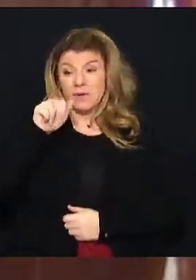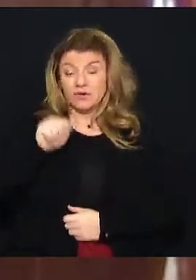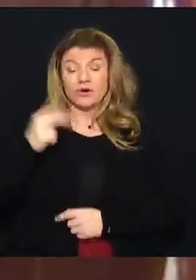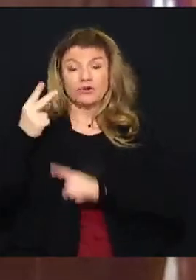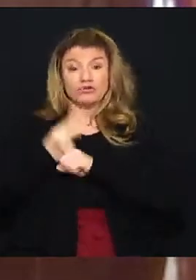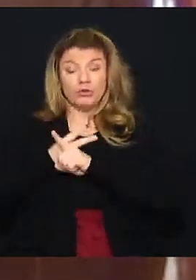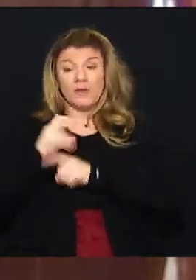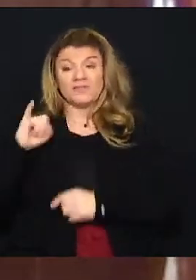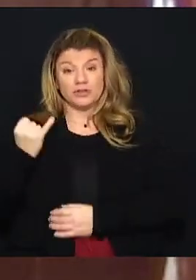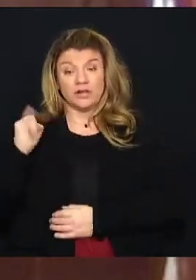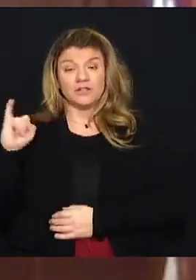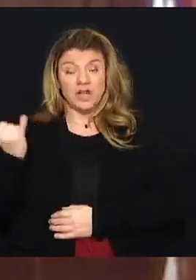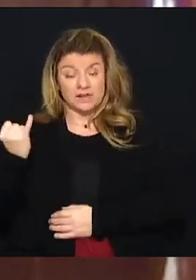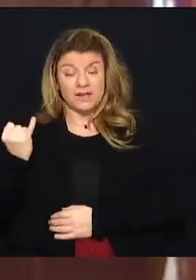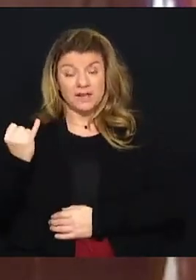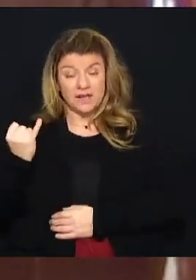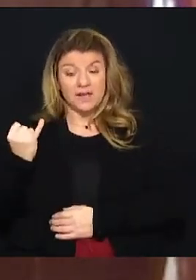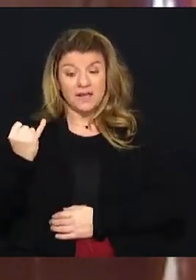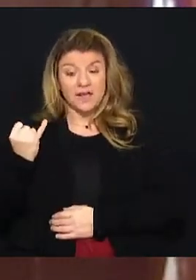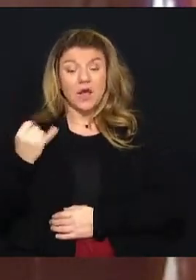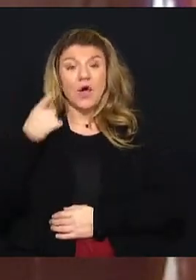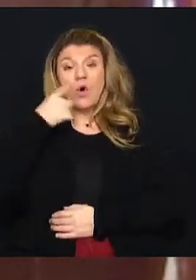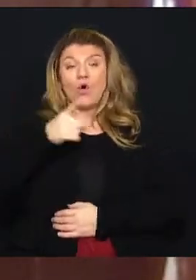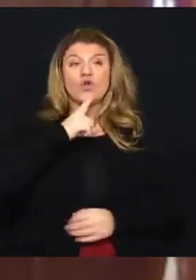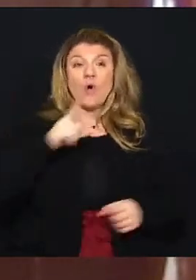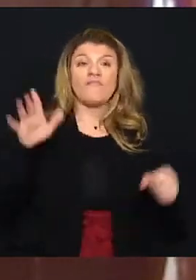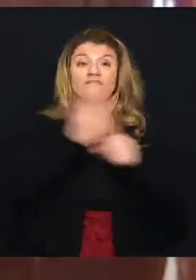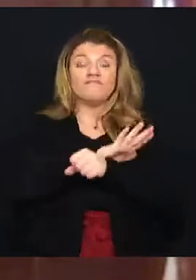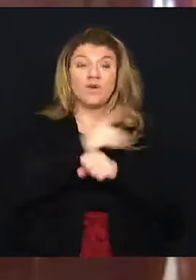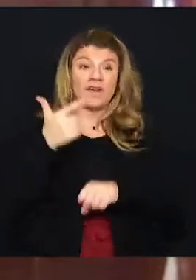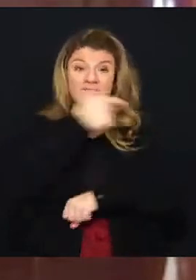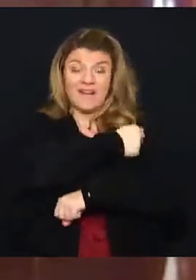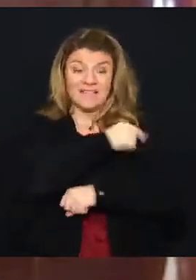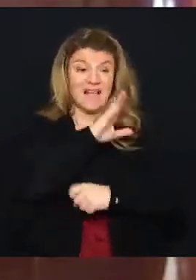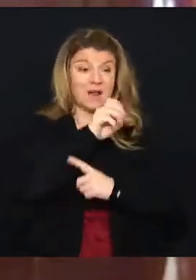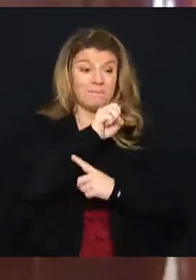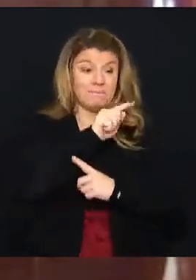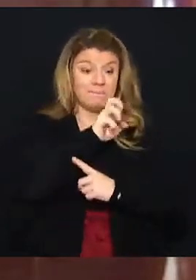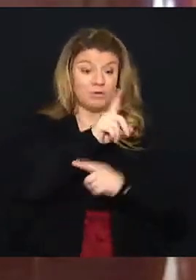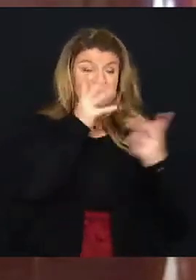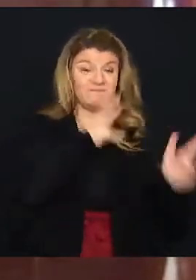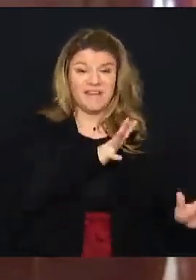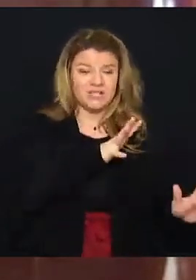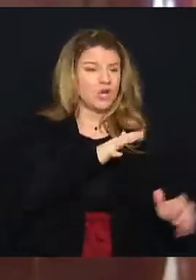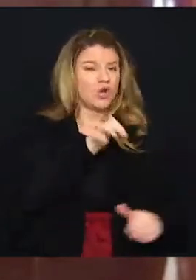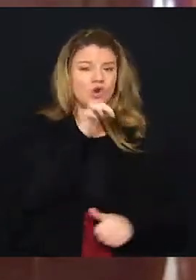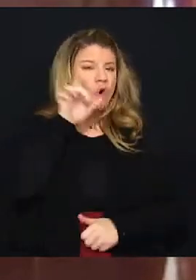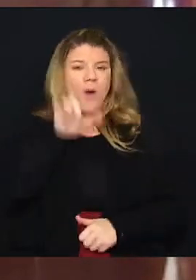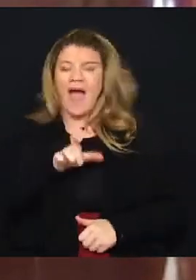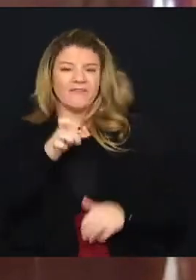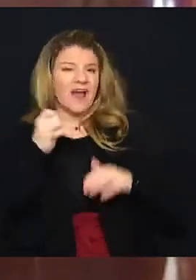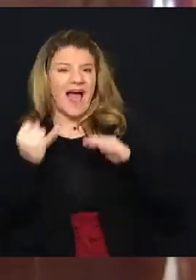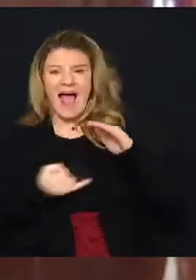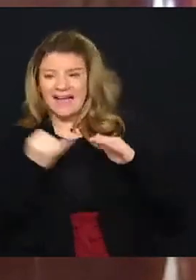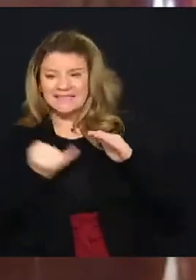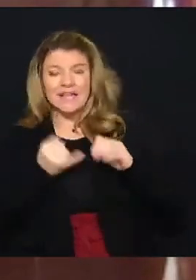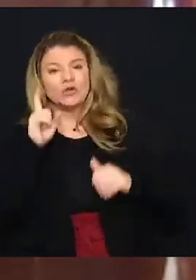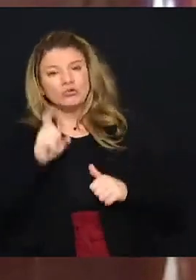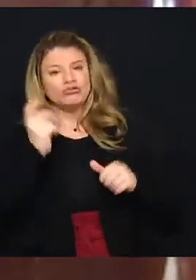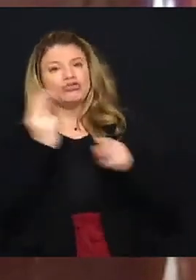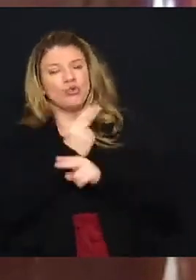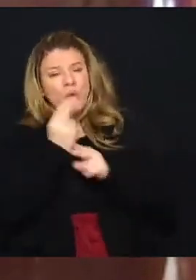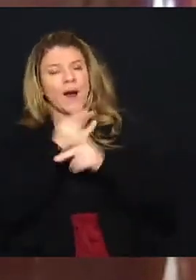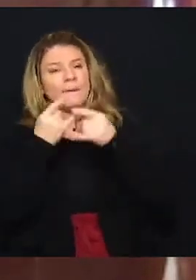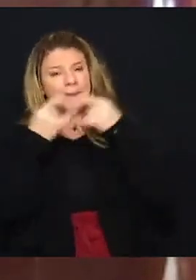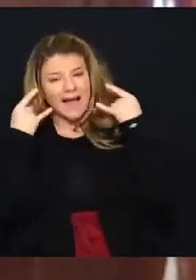window for Johnson & Johnson, or you're fully vaccinated and boosted, you don't have to isolate. You should wear a mask around